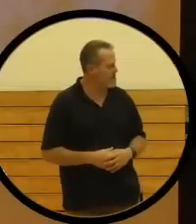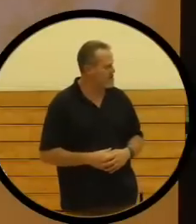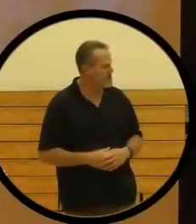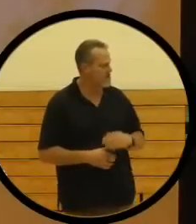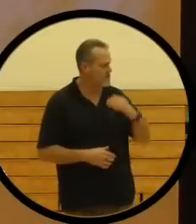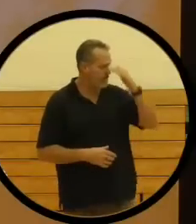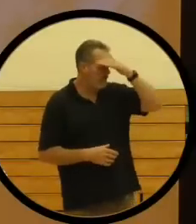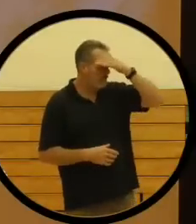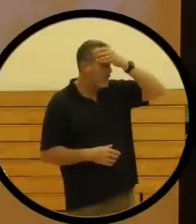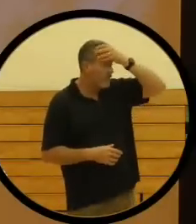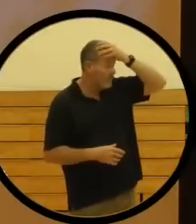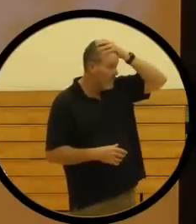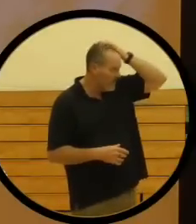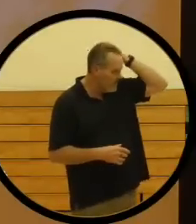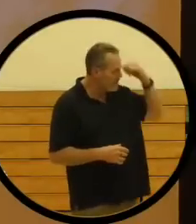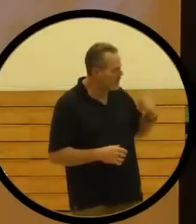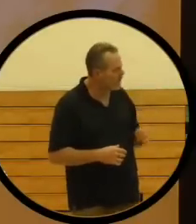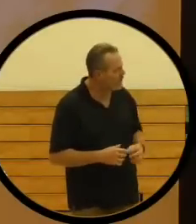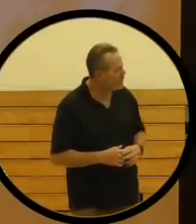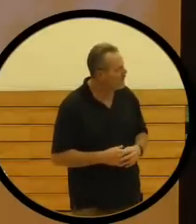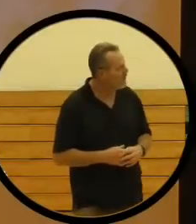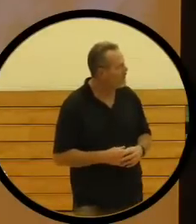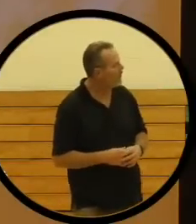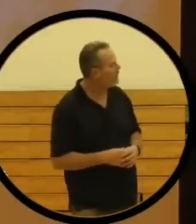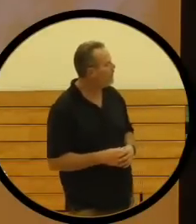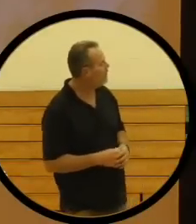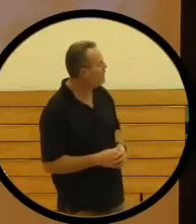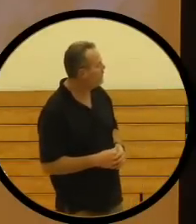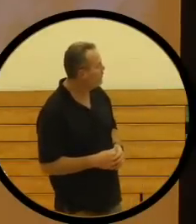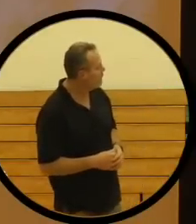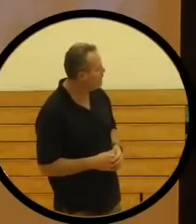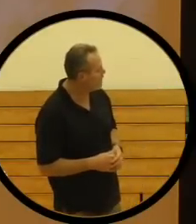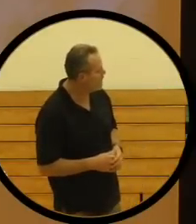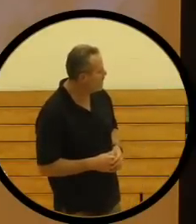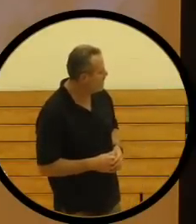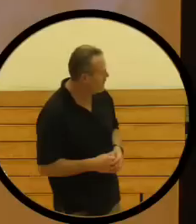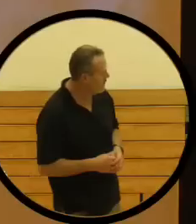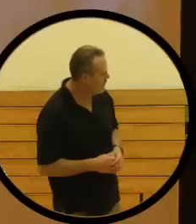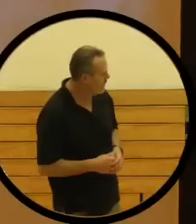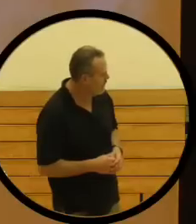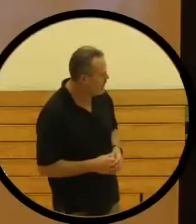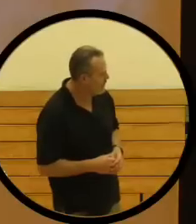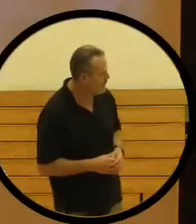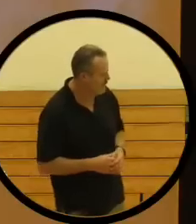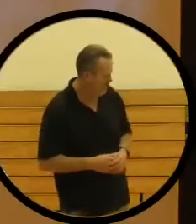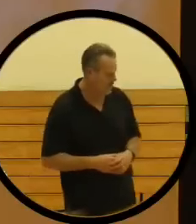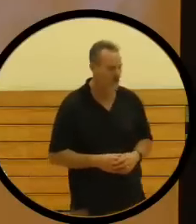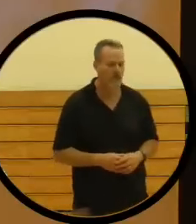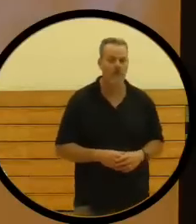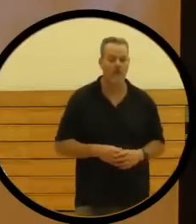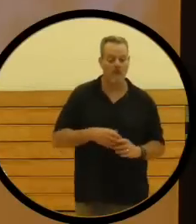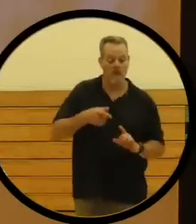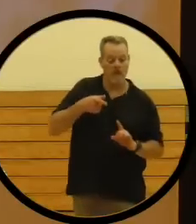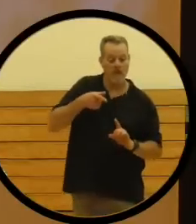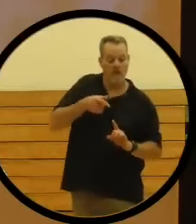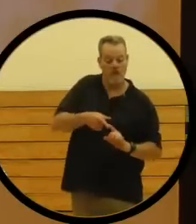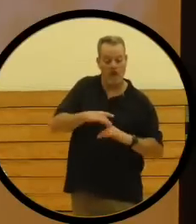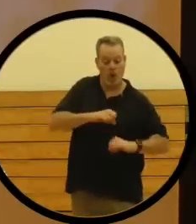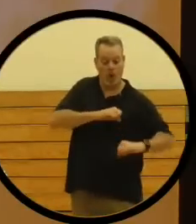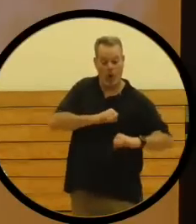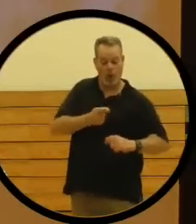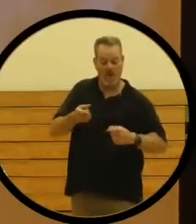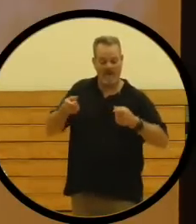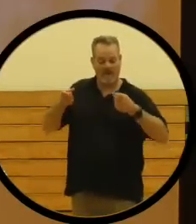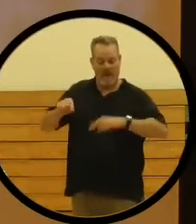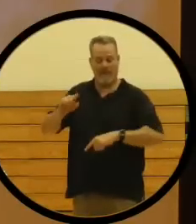skip that. So the next thing is these peculiar earthquakes that started in 2019 that sit beneath Pahala